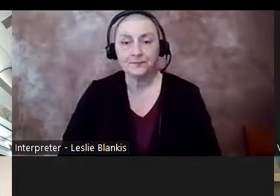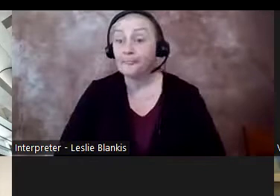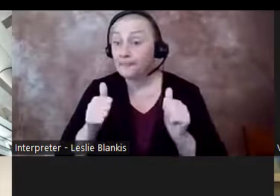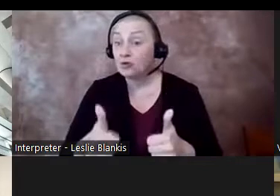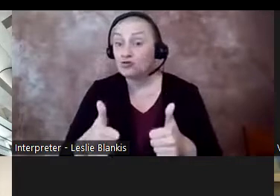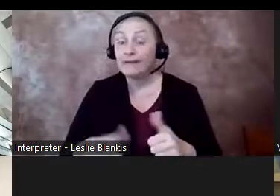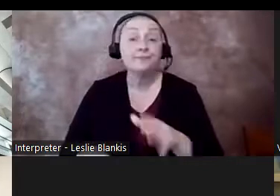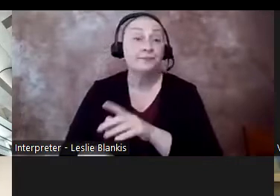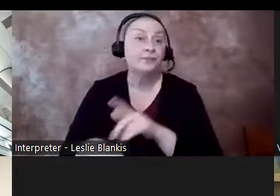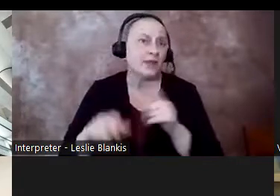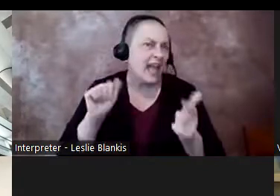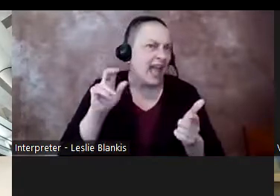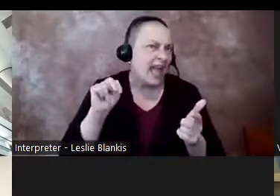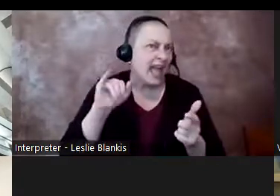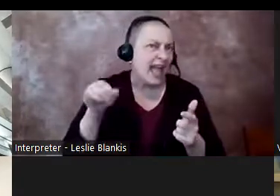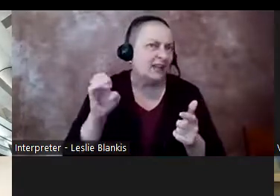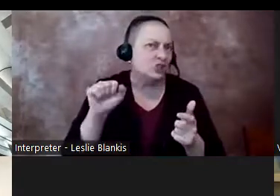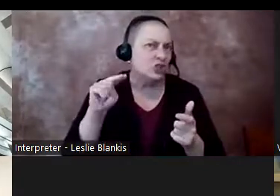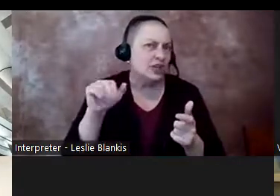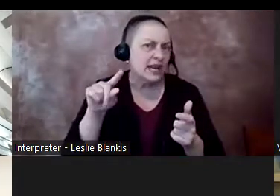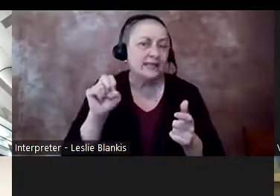This is Angie. You are very welcome.